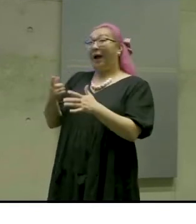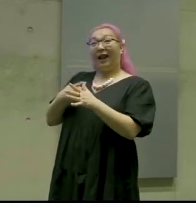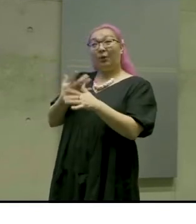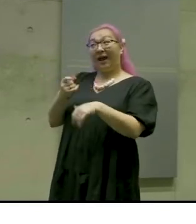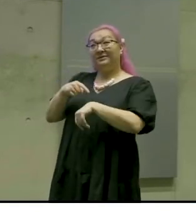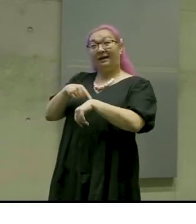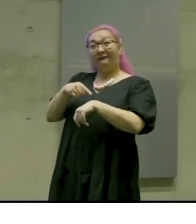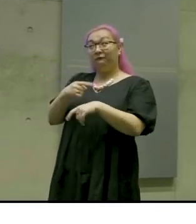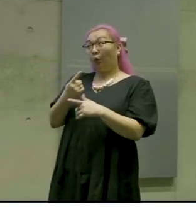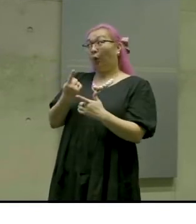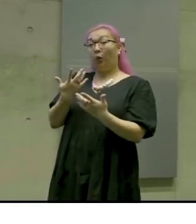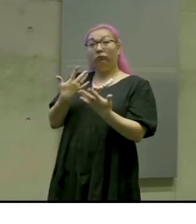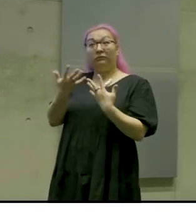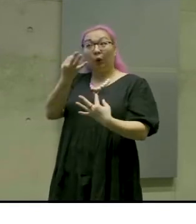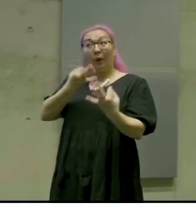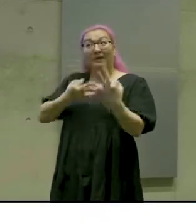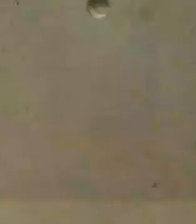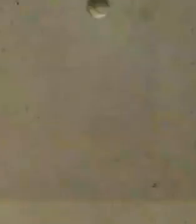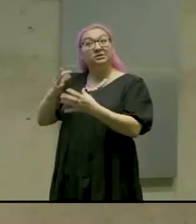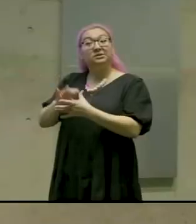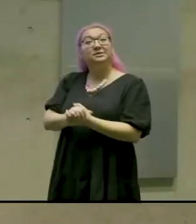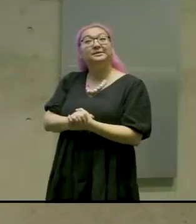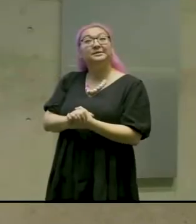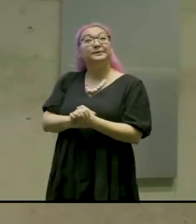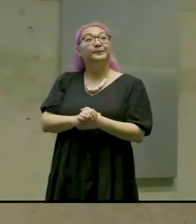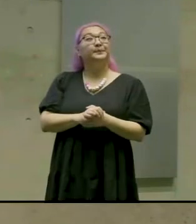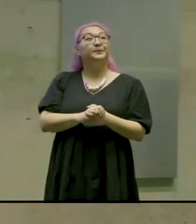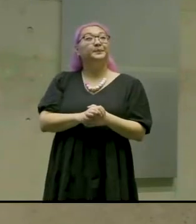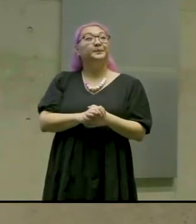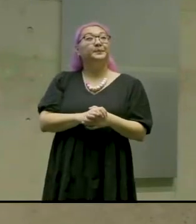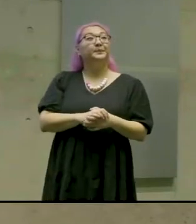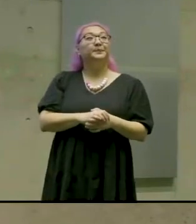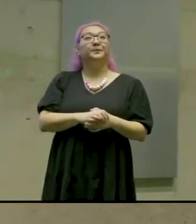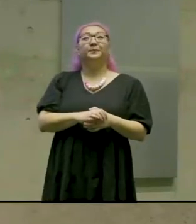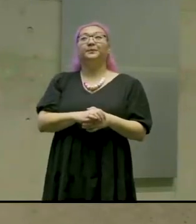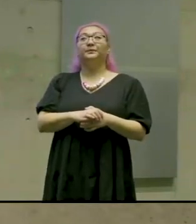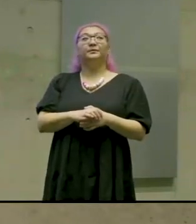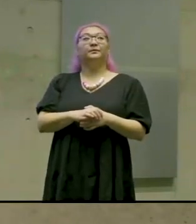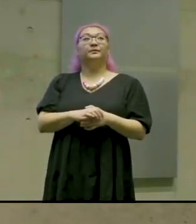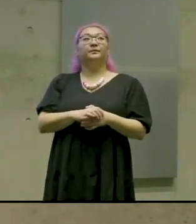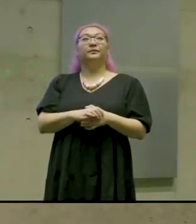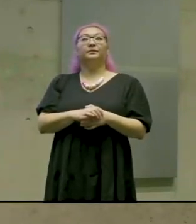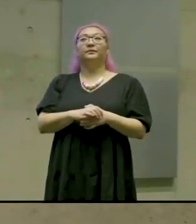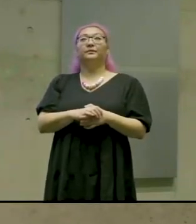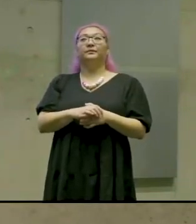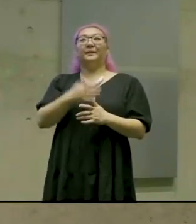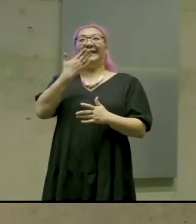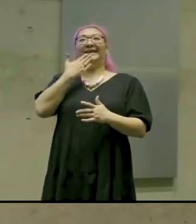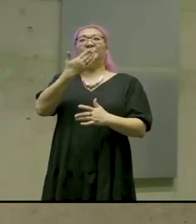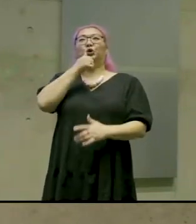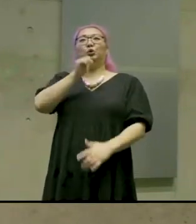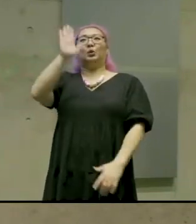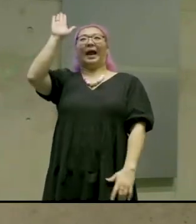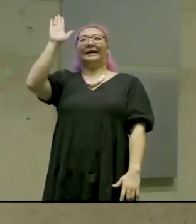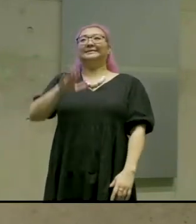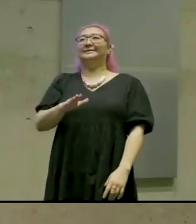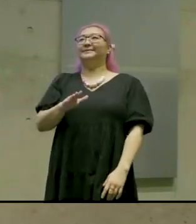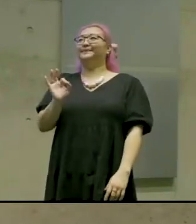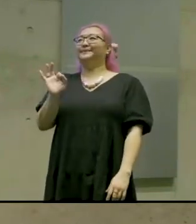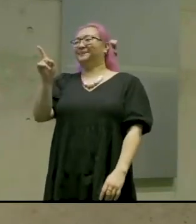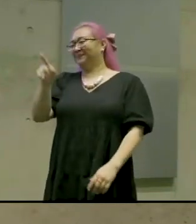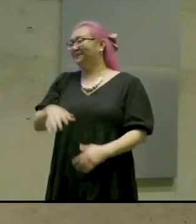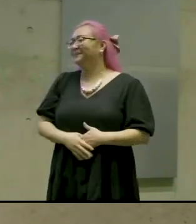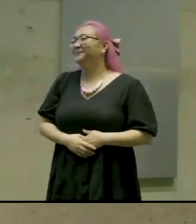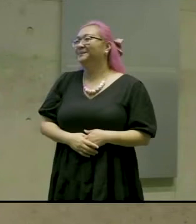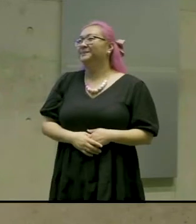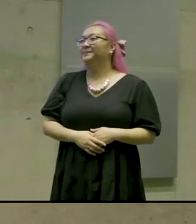time for a couple of questions, if anyone would like to ask a question. You have to indicate using your hands, ideally.